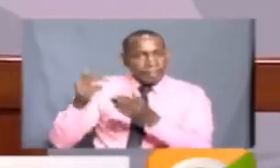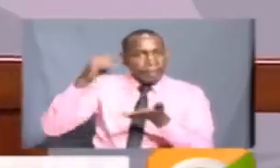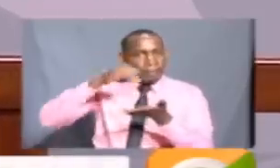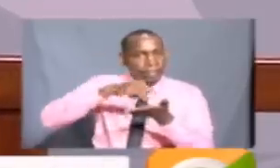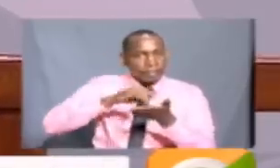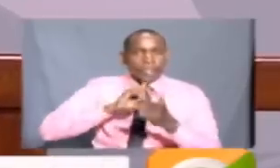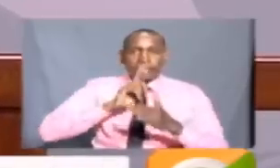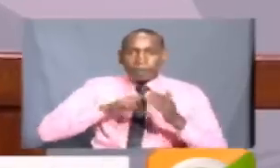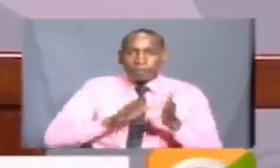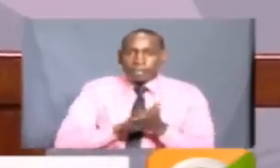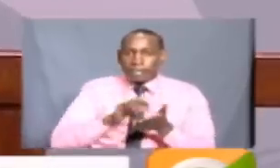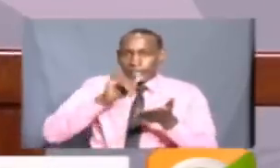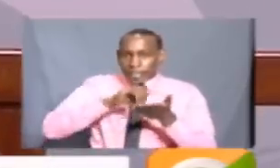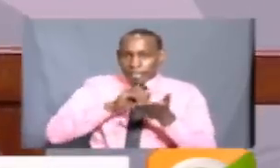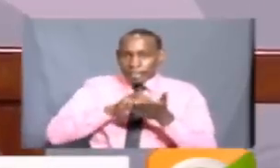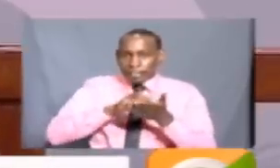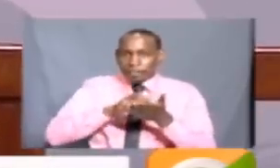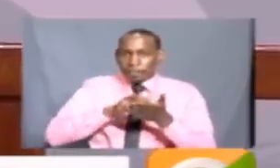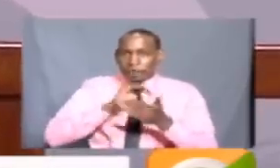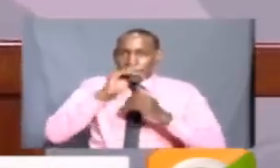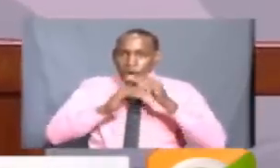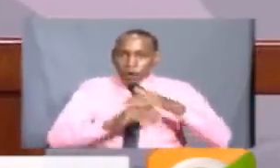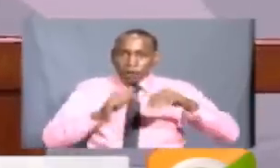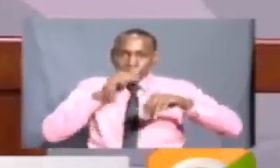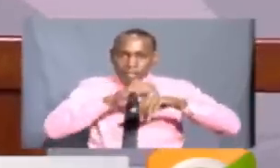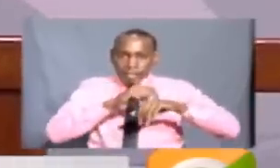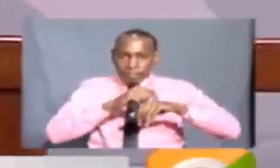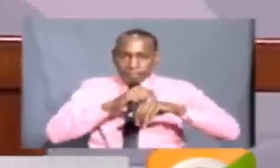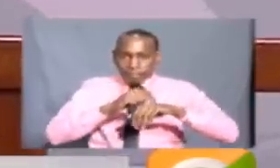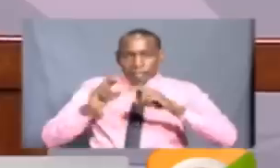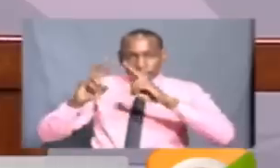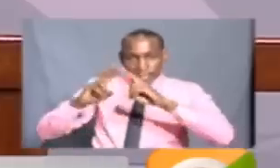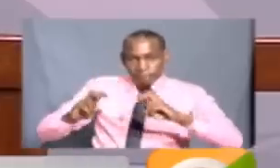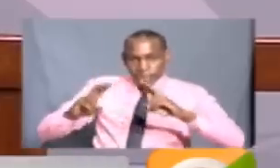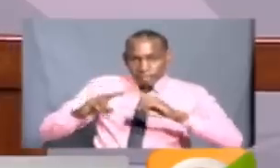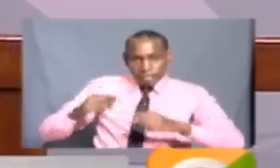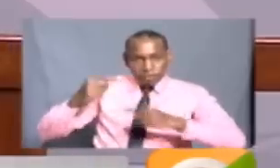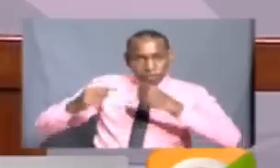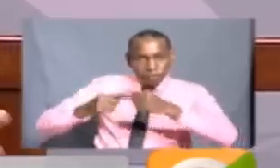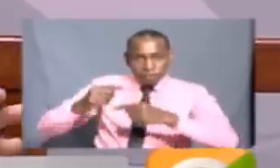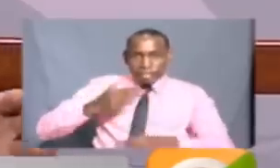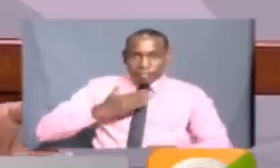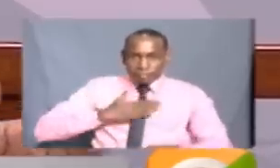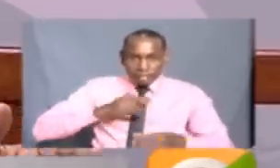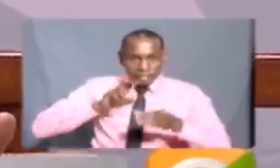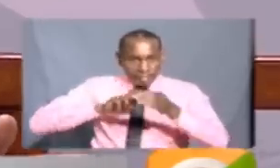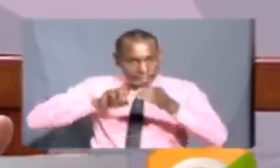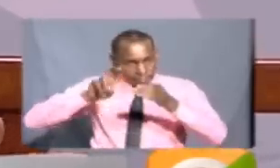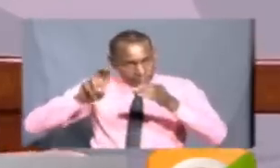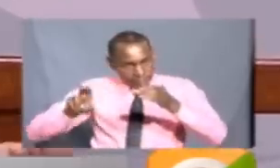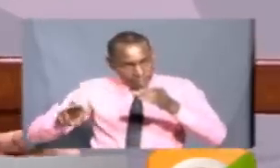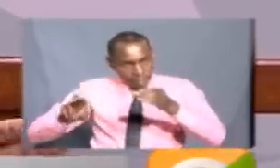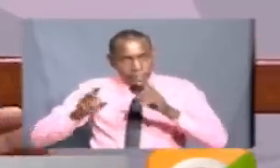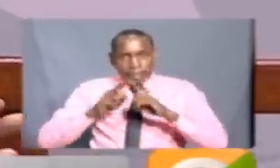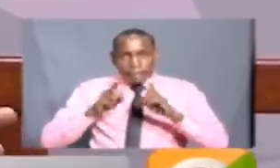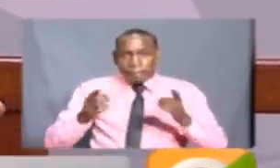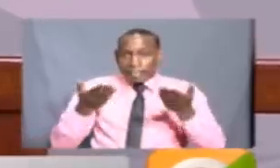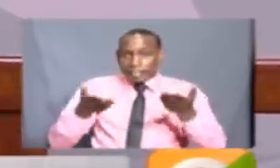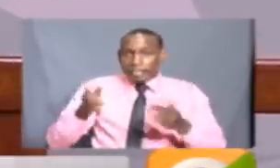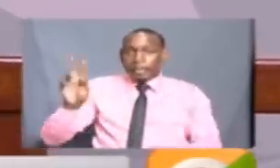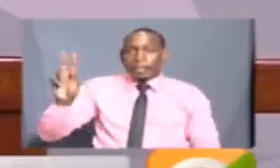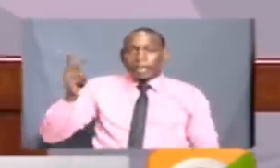will say that during the whole period that I'm under investigation, I'll step aside. But in